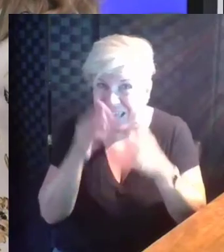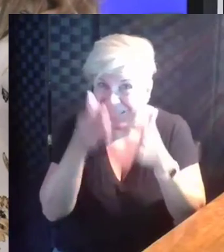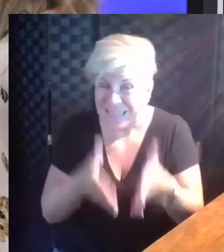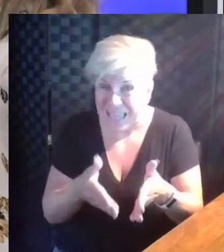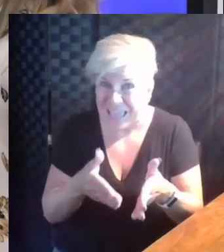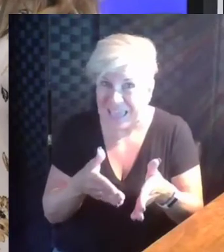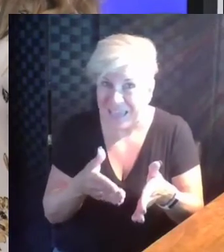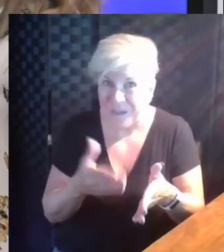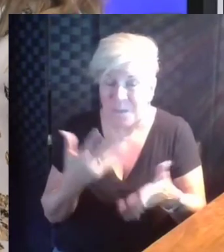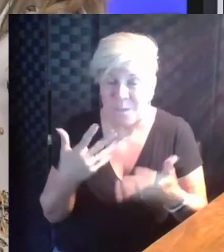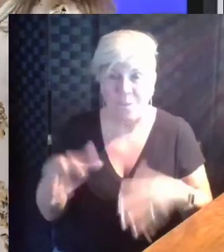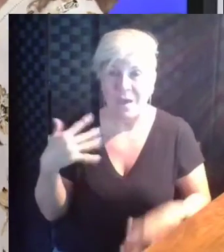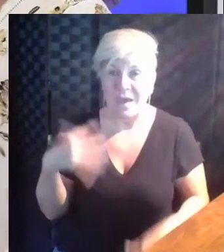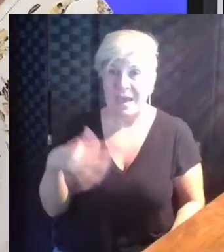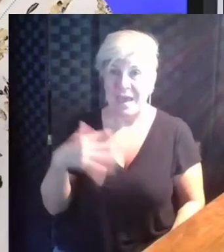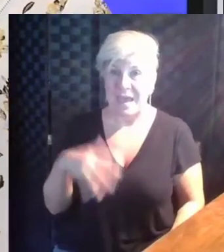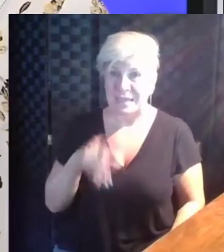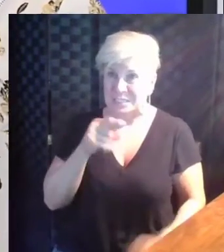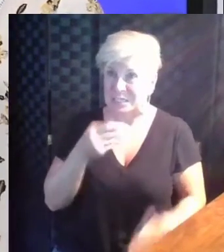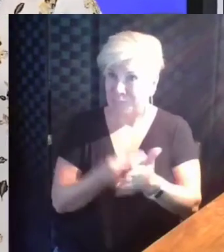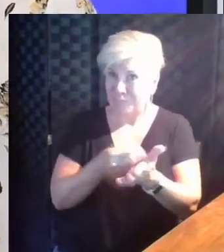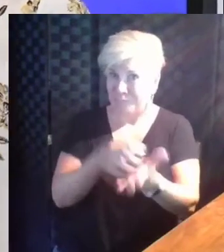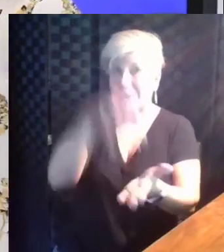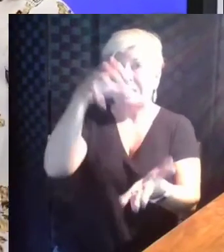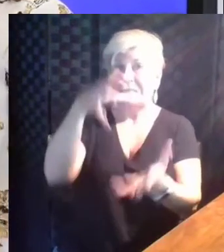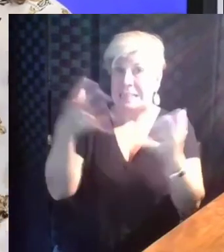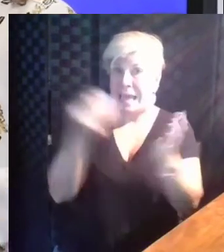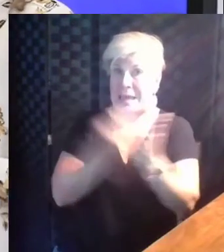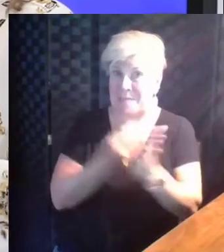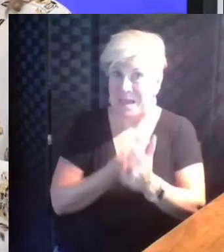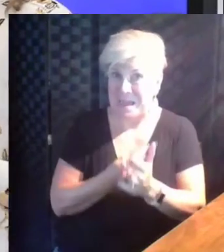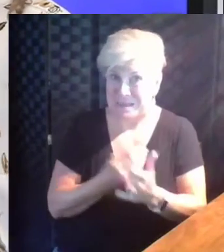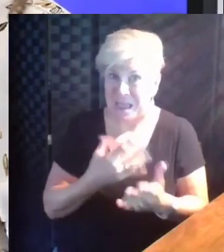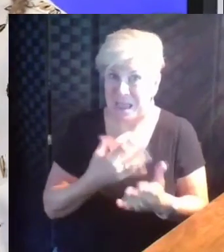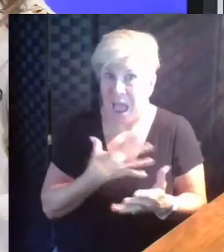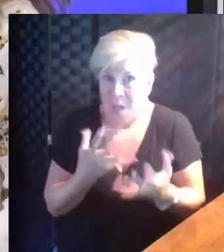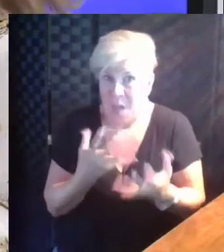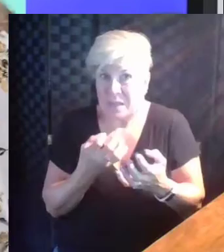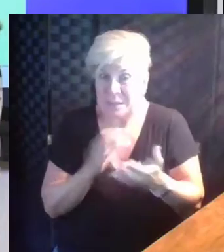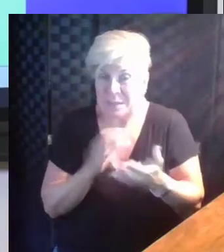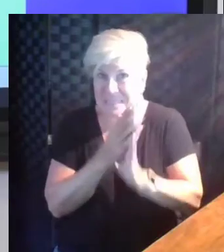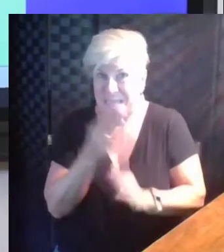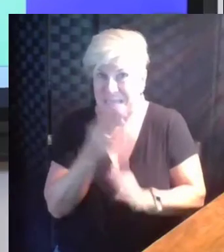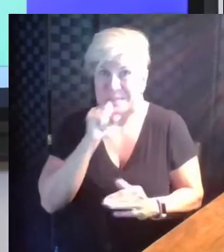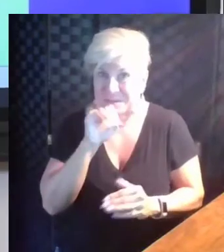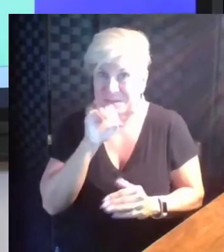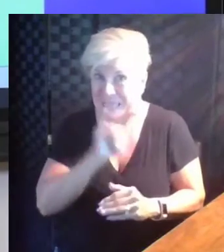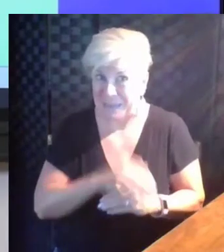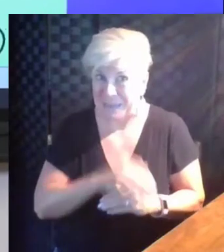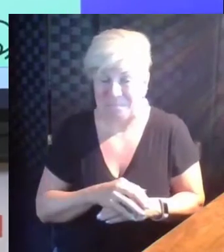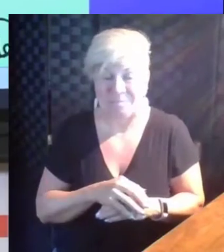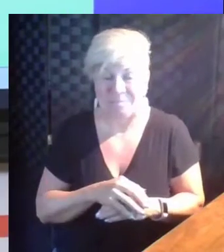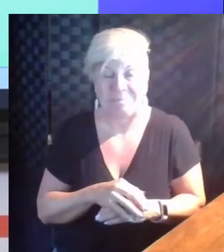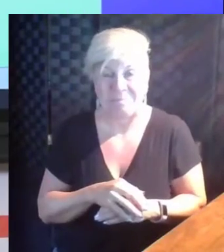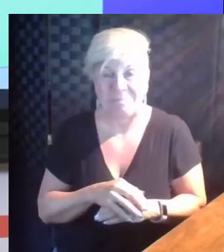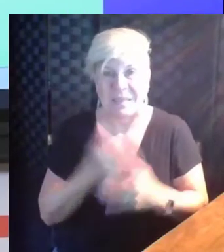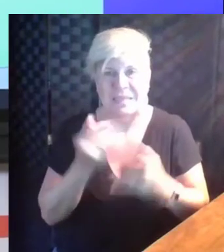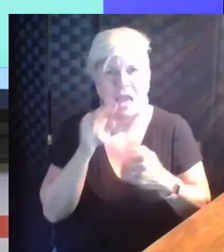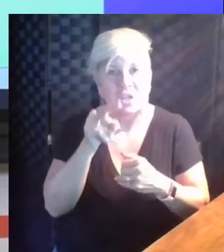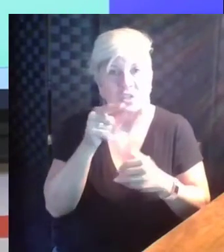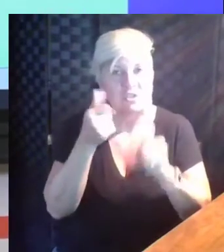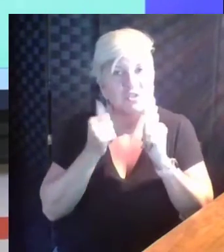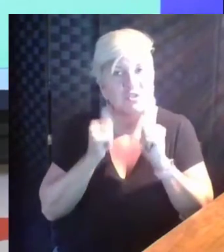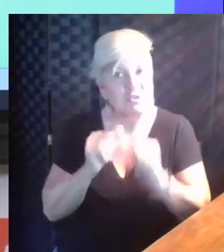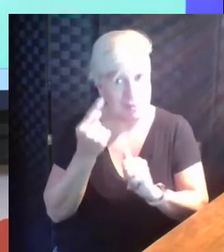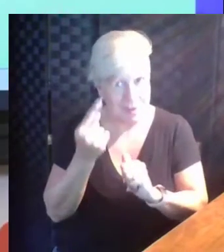$356 left. Man, Sarah's rich. She's got a lot of money. I would really like to be Sarah right now. All right, now I want you